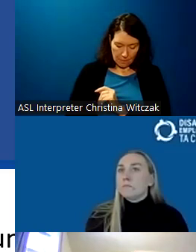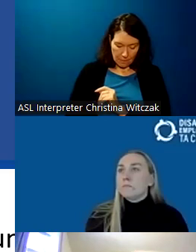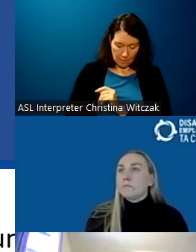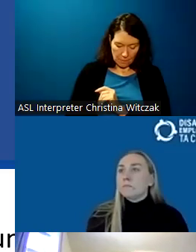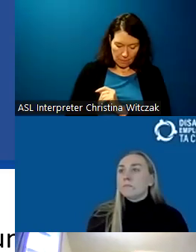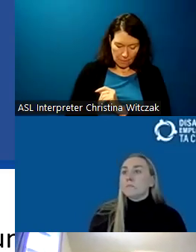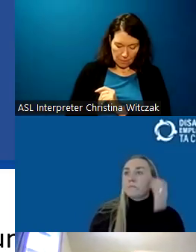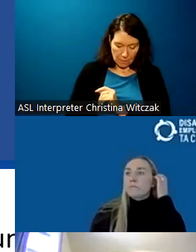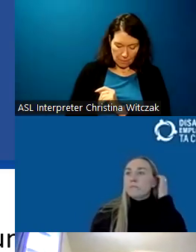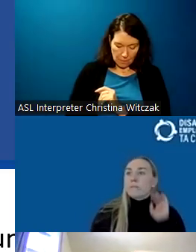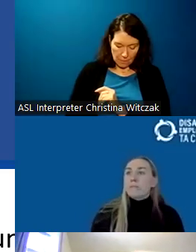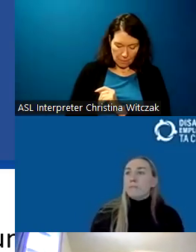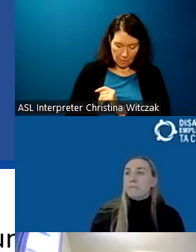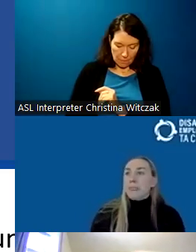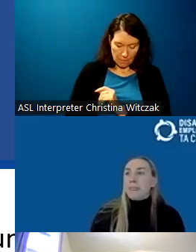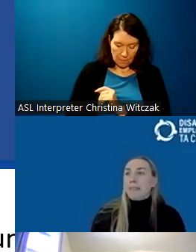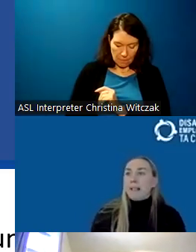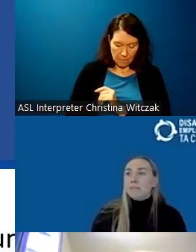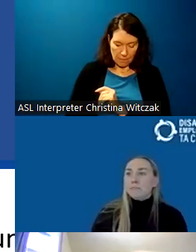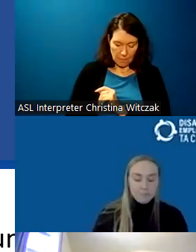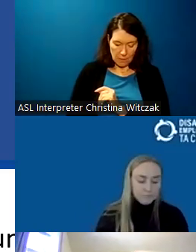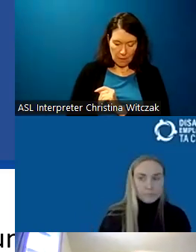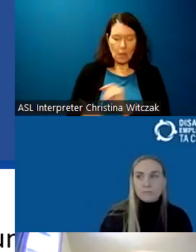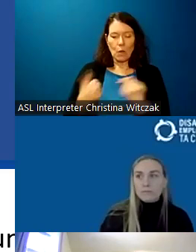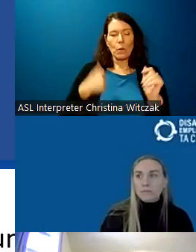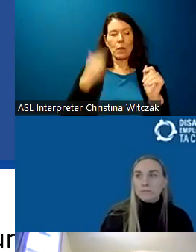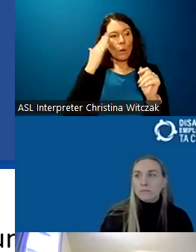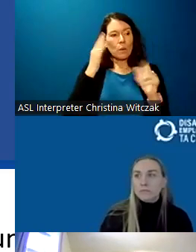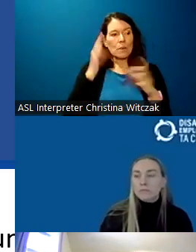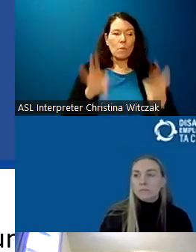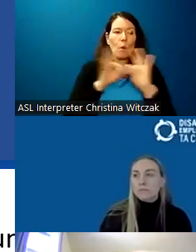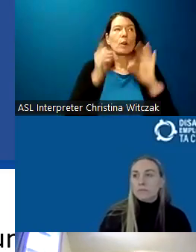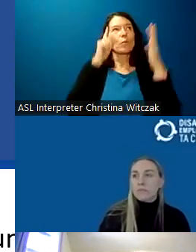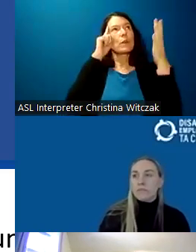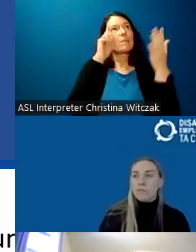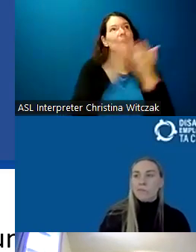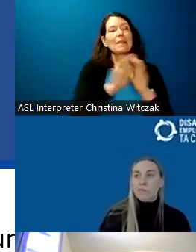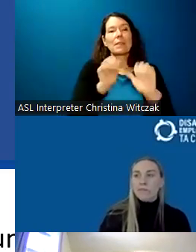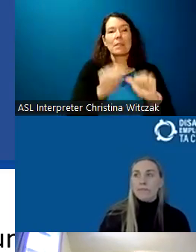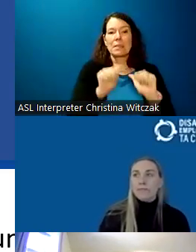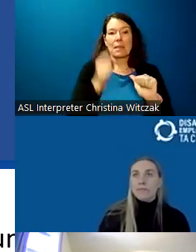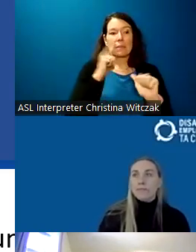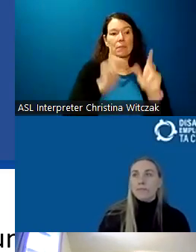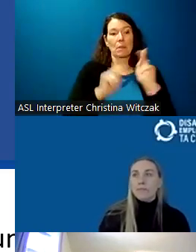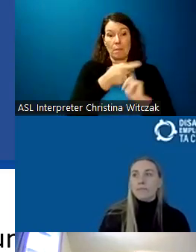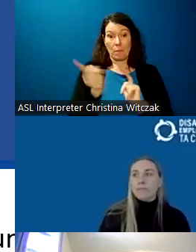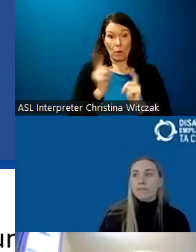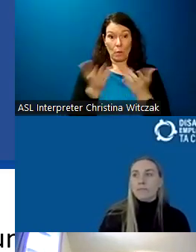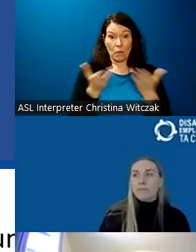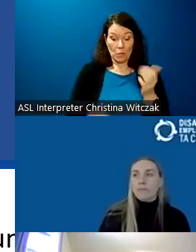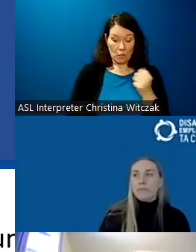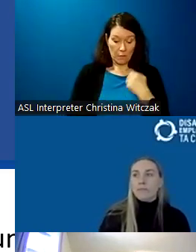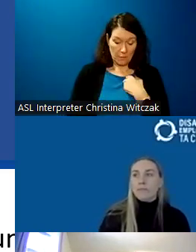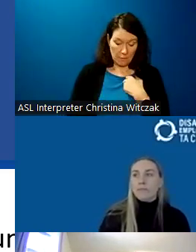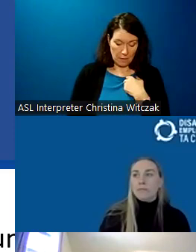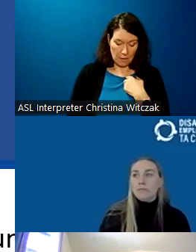is important, and we believe in the potential of the people that we serve. So there's so much power in these plans and in the goals that